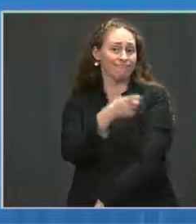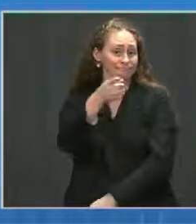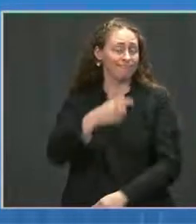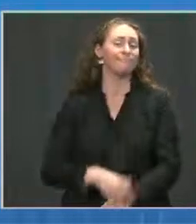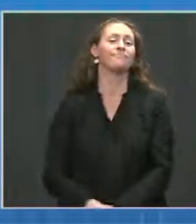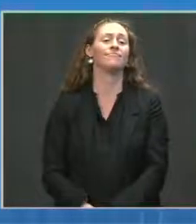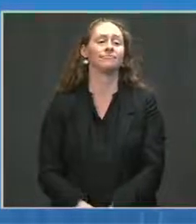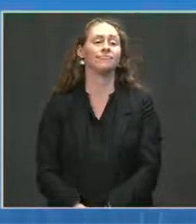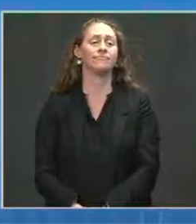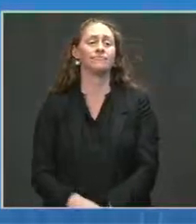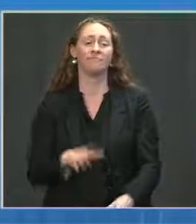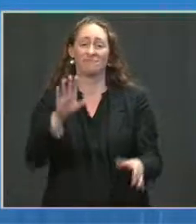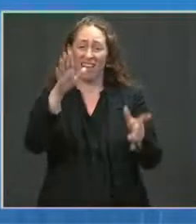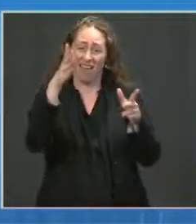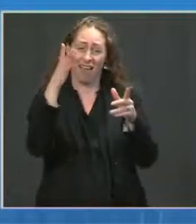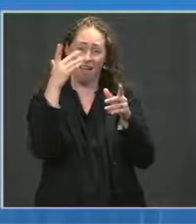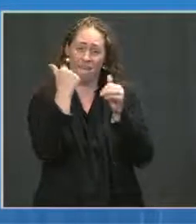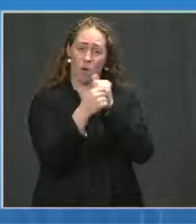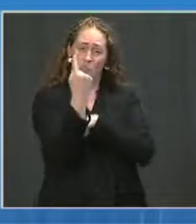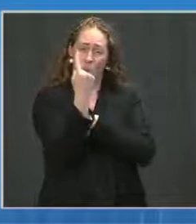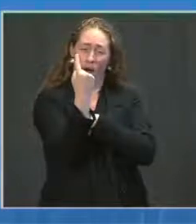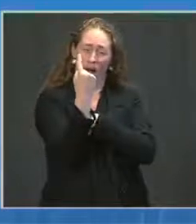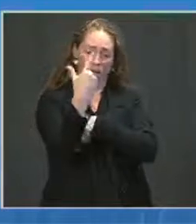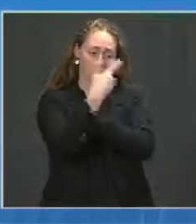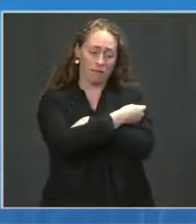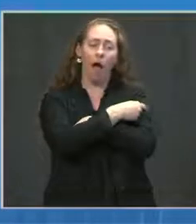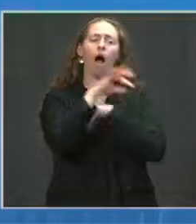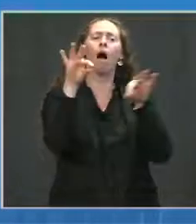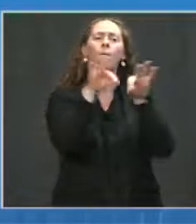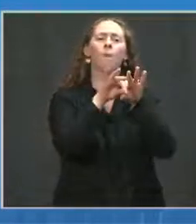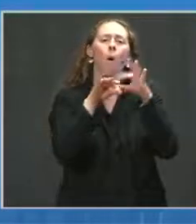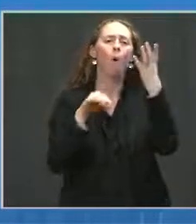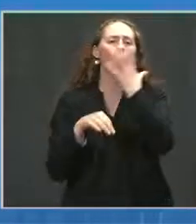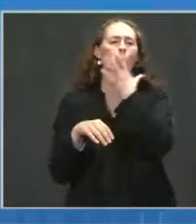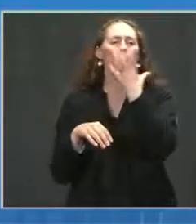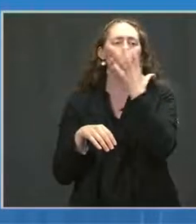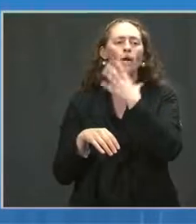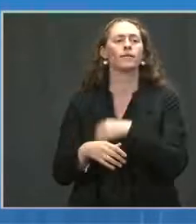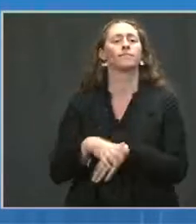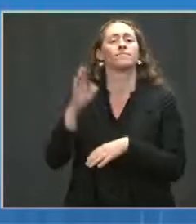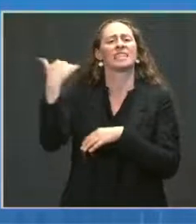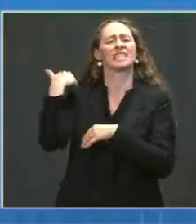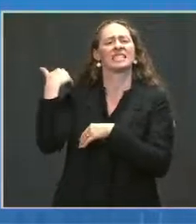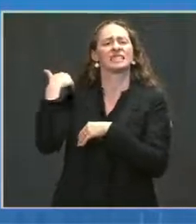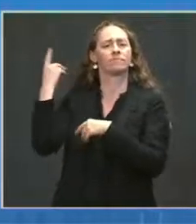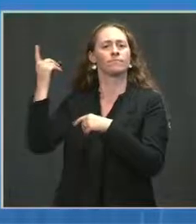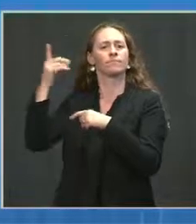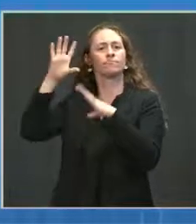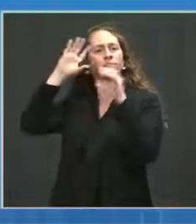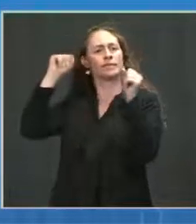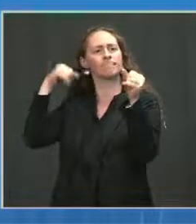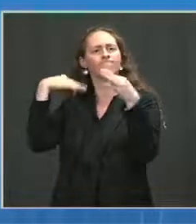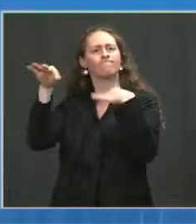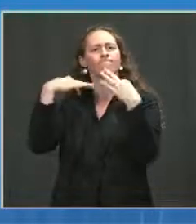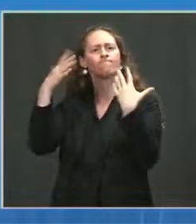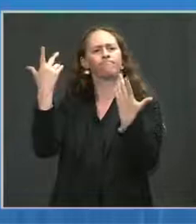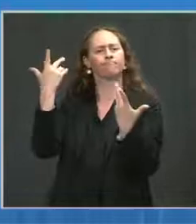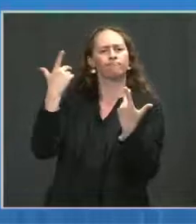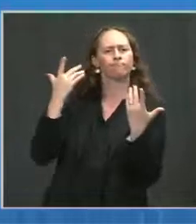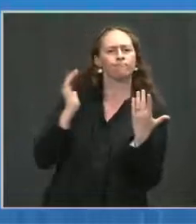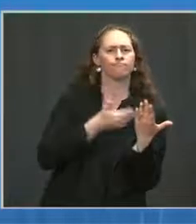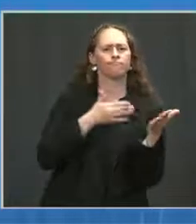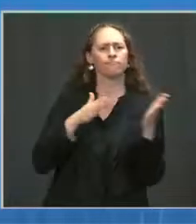shot matters. And last week, the President laid out several areas where we're taking additional steps to get more Americans